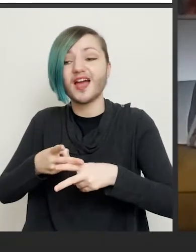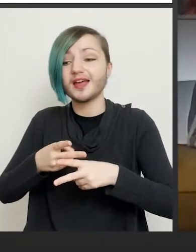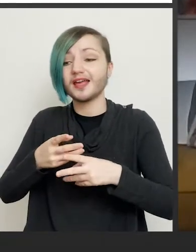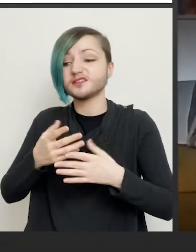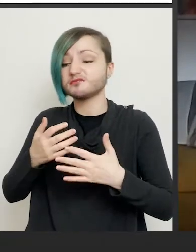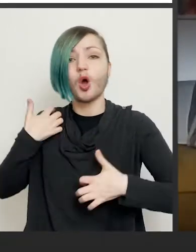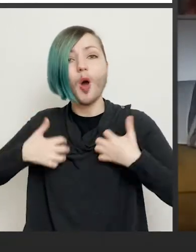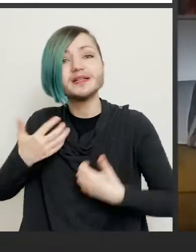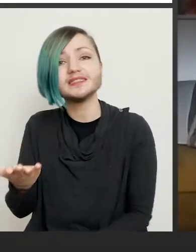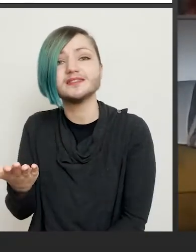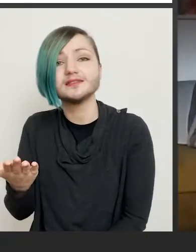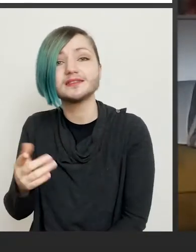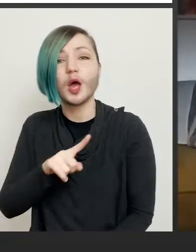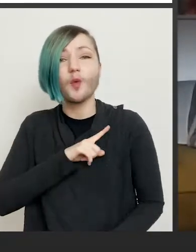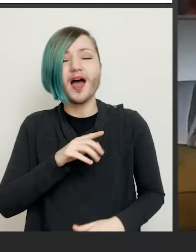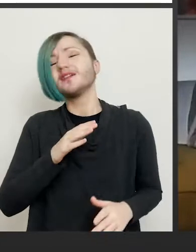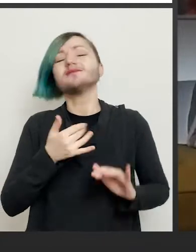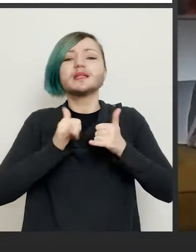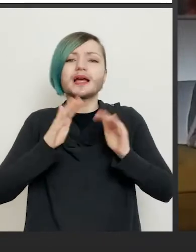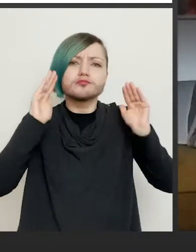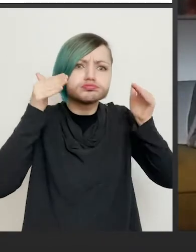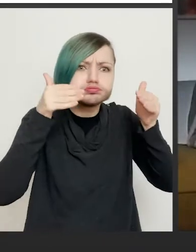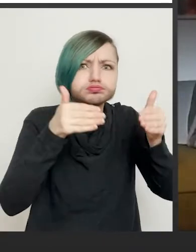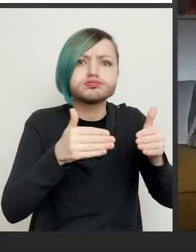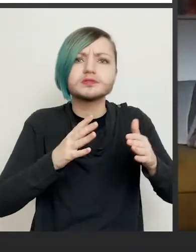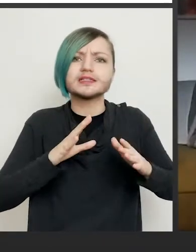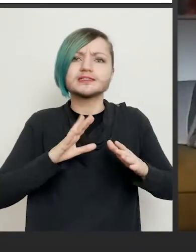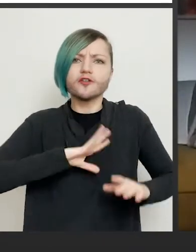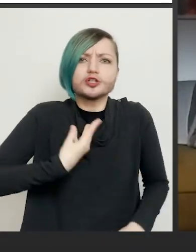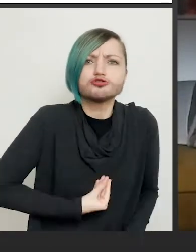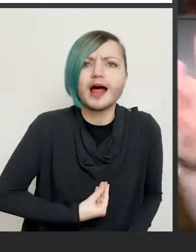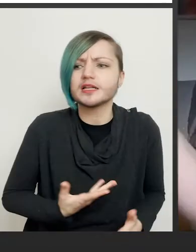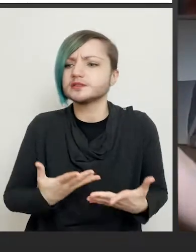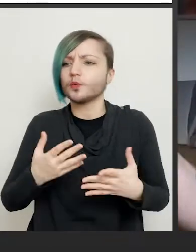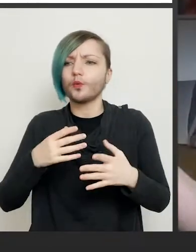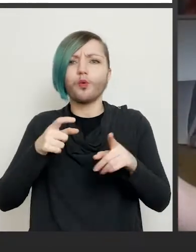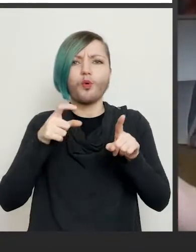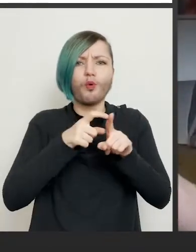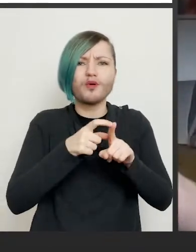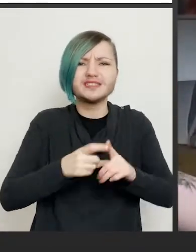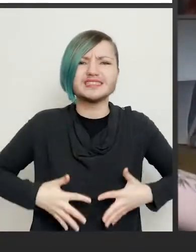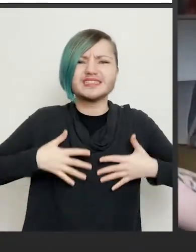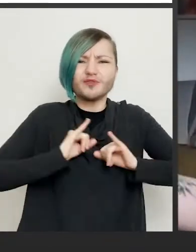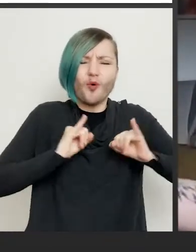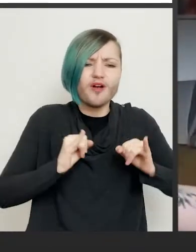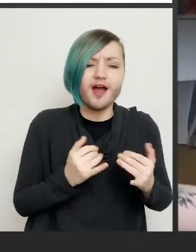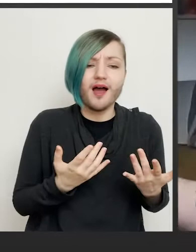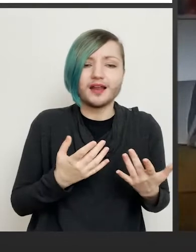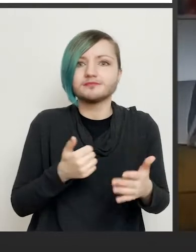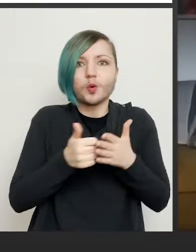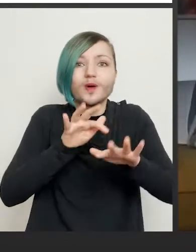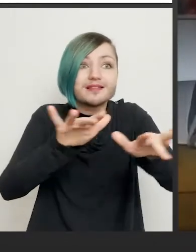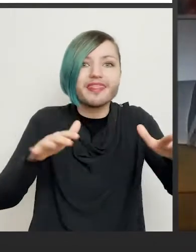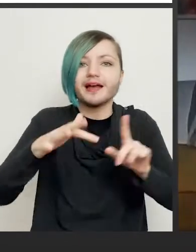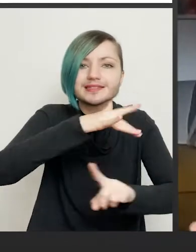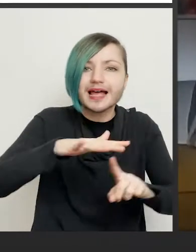we can get so bogged down into being trans and dysphoria and like all of these things, because it's constantly in the media, right? It's not like we can't forget about it.